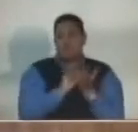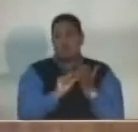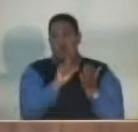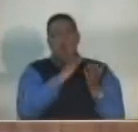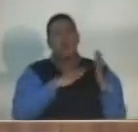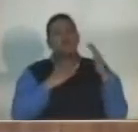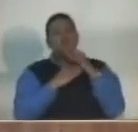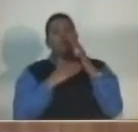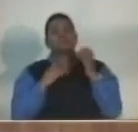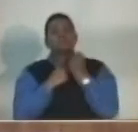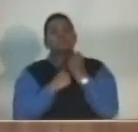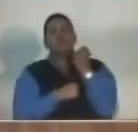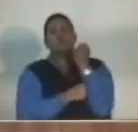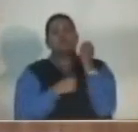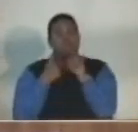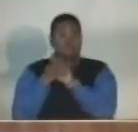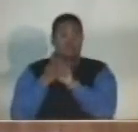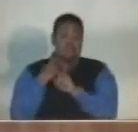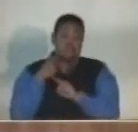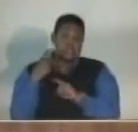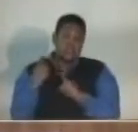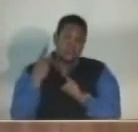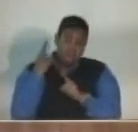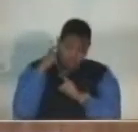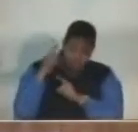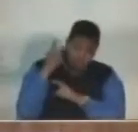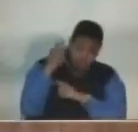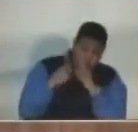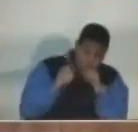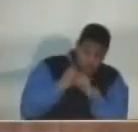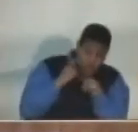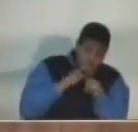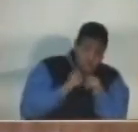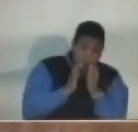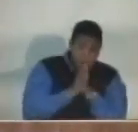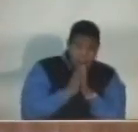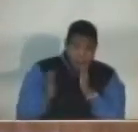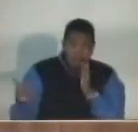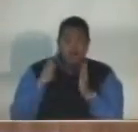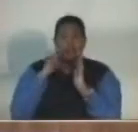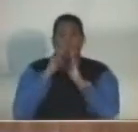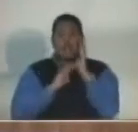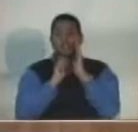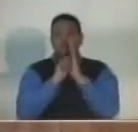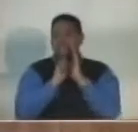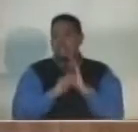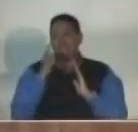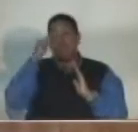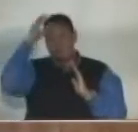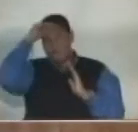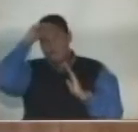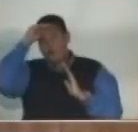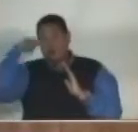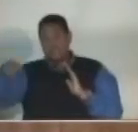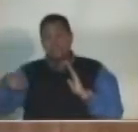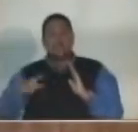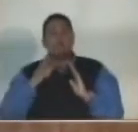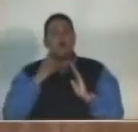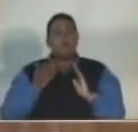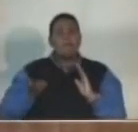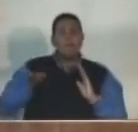sponsors, and they point out that over the 3-year period, the literacy rates for boys have moved